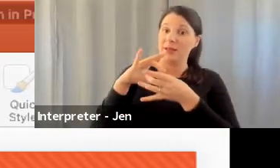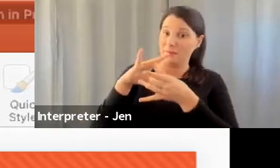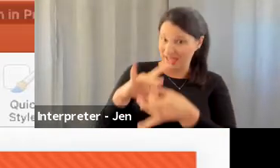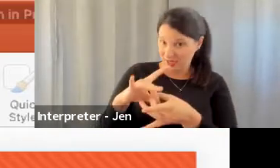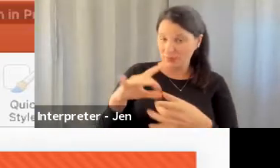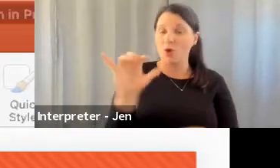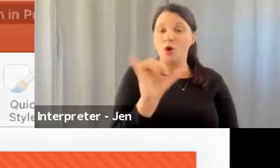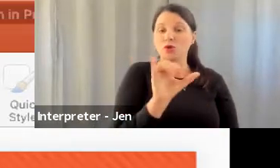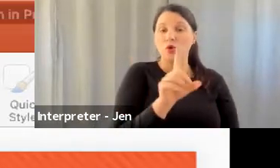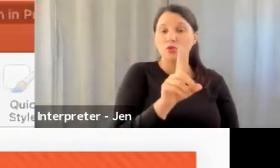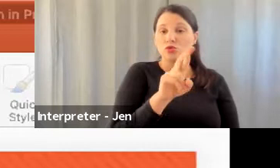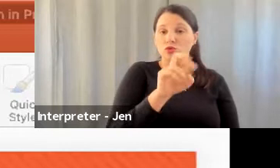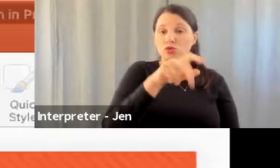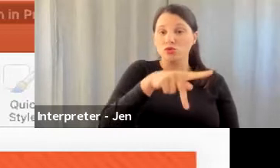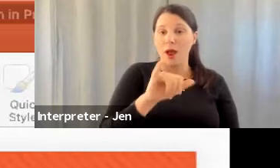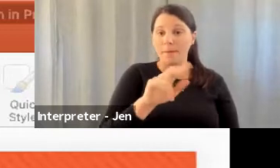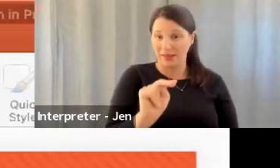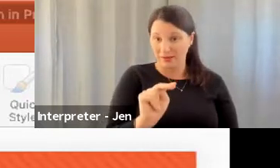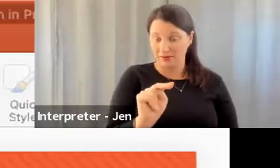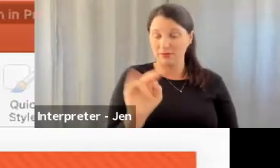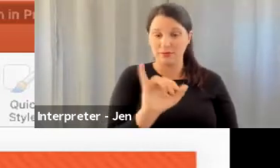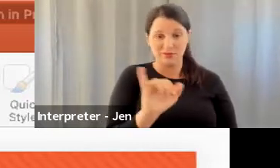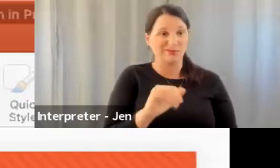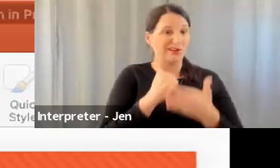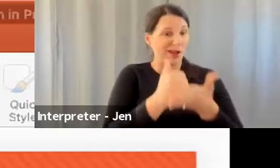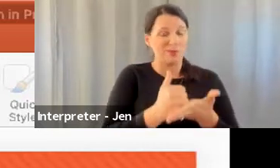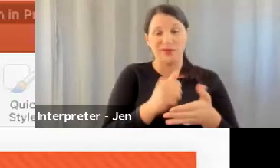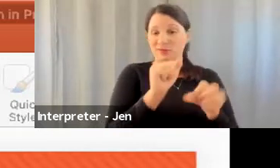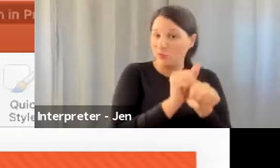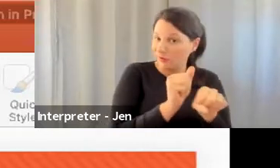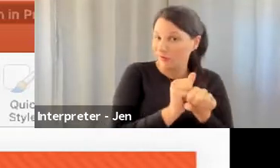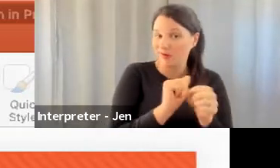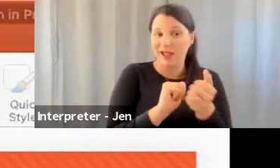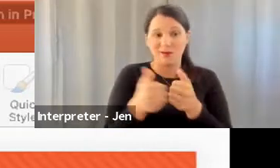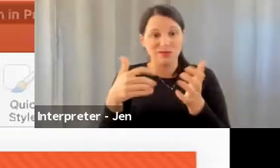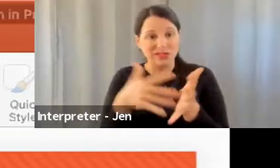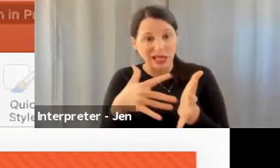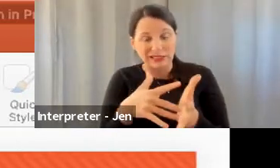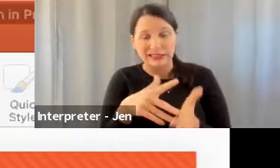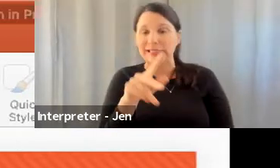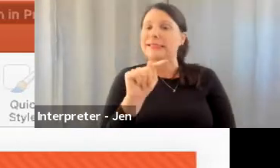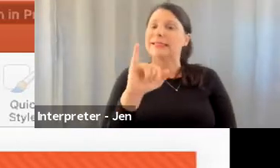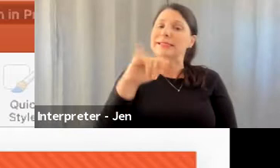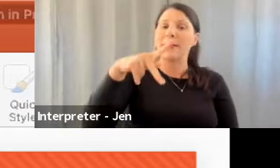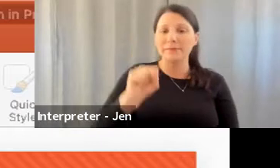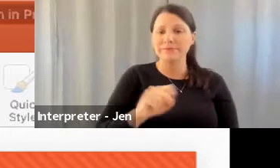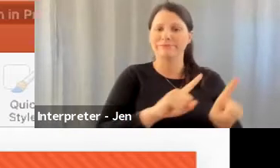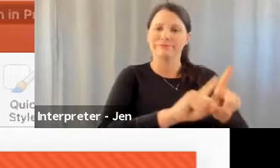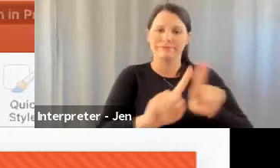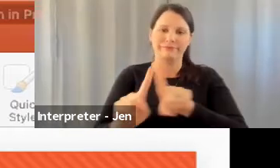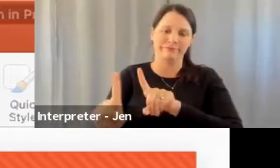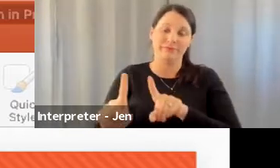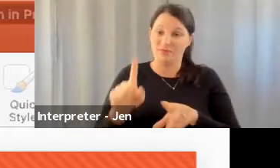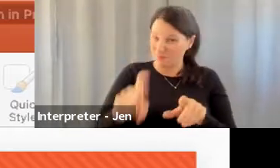study, study guide tips, all that good stuff. And again, no appointment is necessary. All you have to do is click on that Zoom